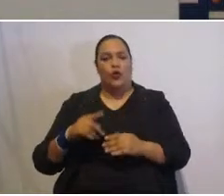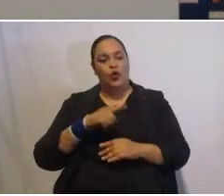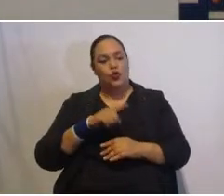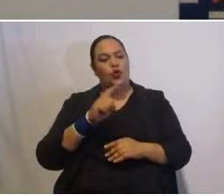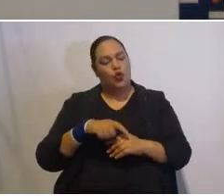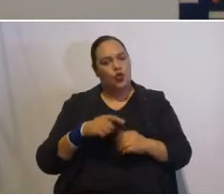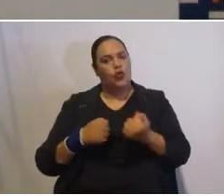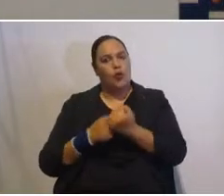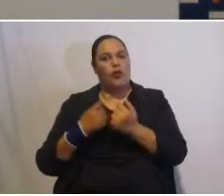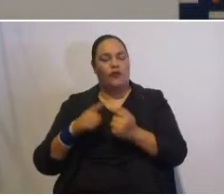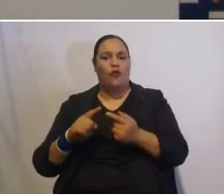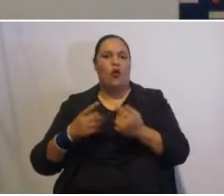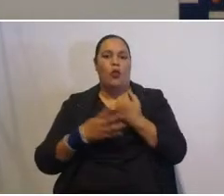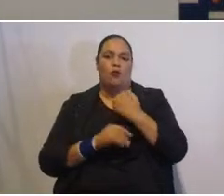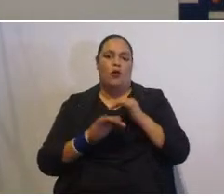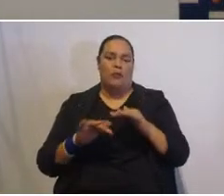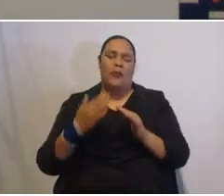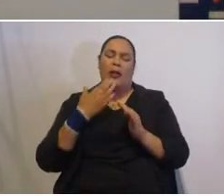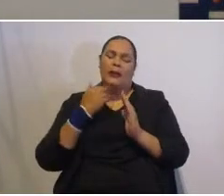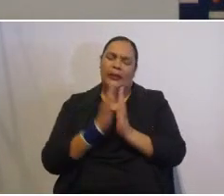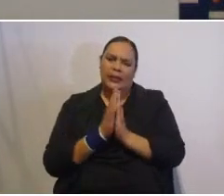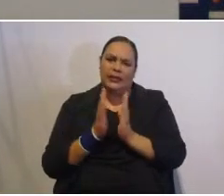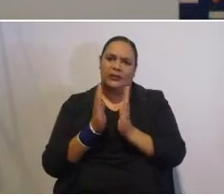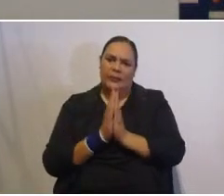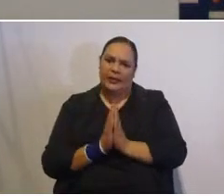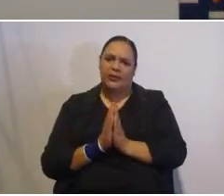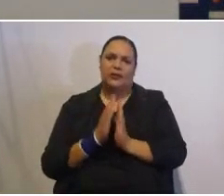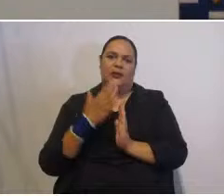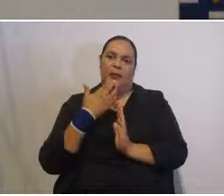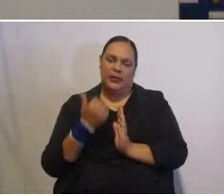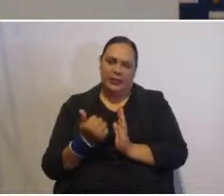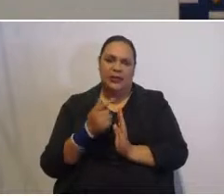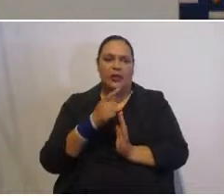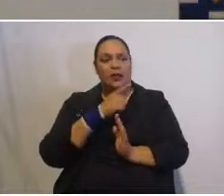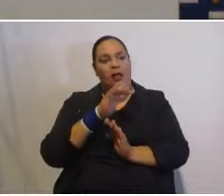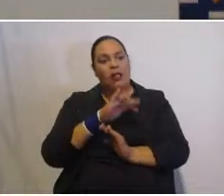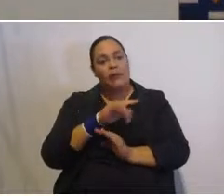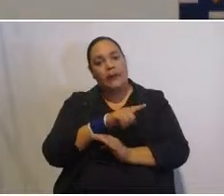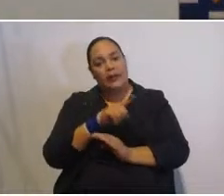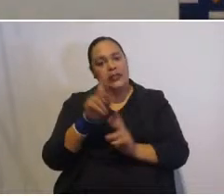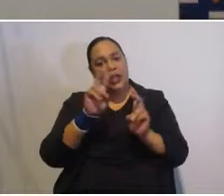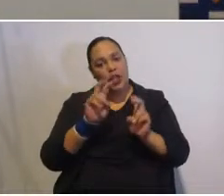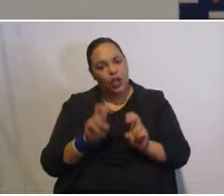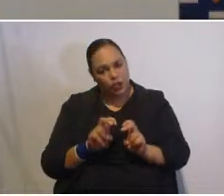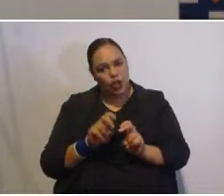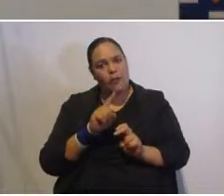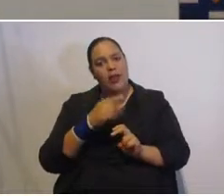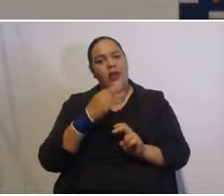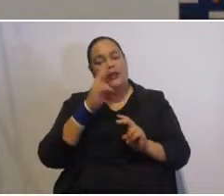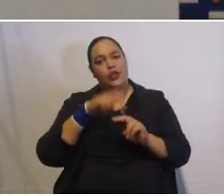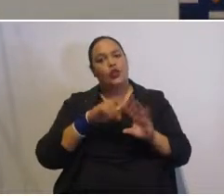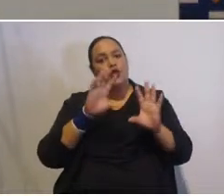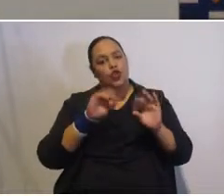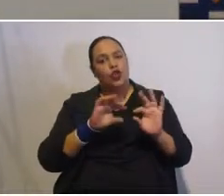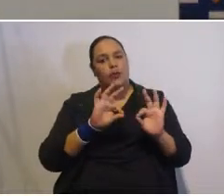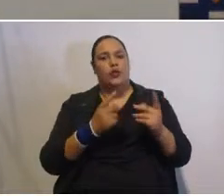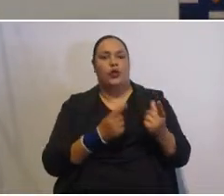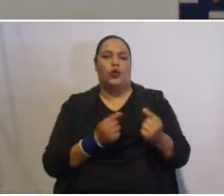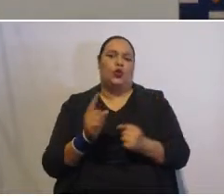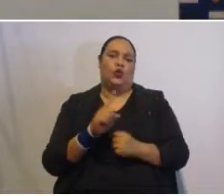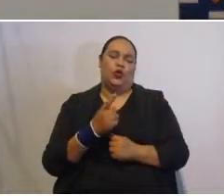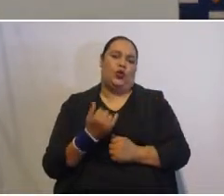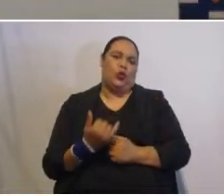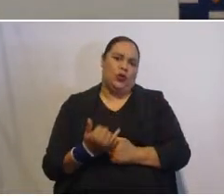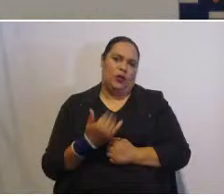the poorest of the poor. Please, please, tell these people, ESCOM, they must stop doing what they are doing